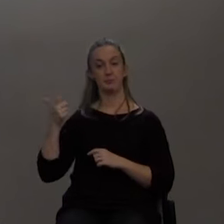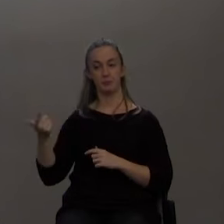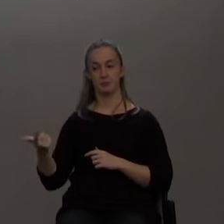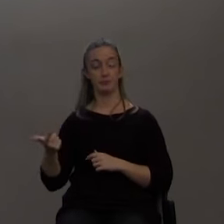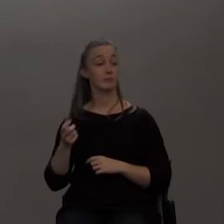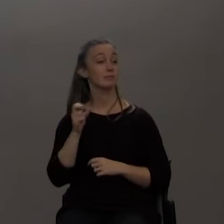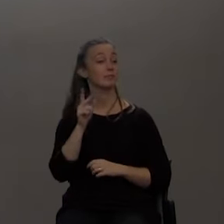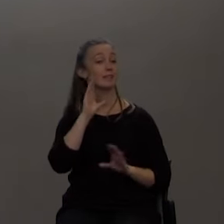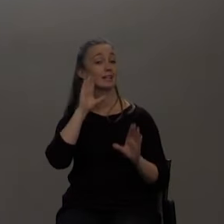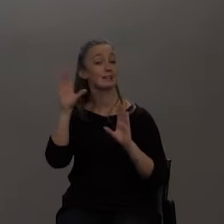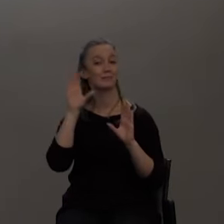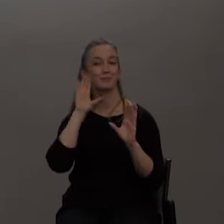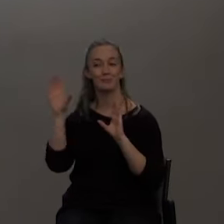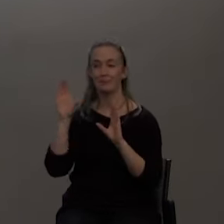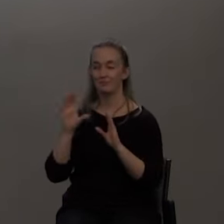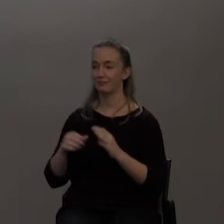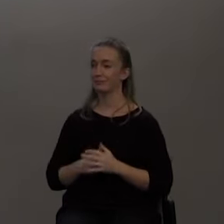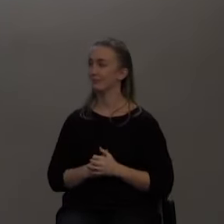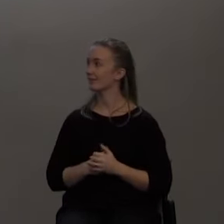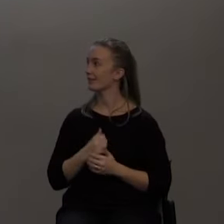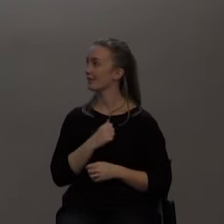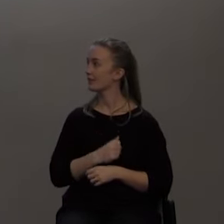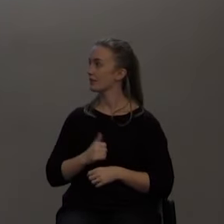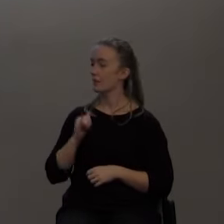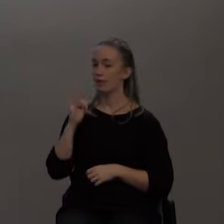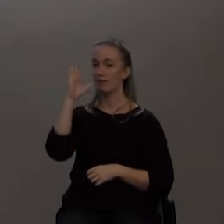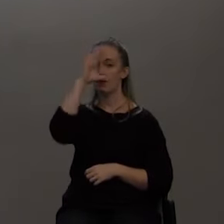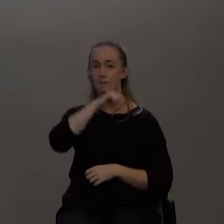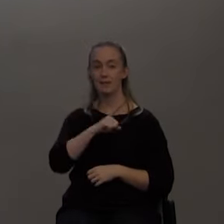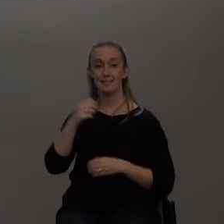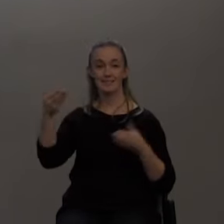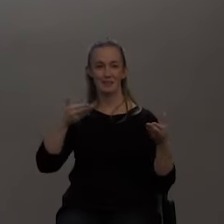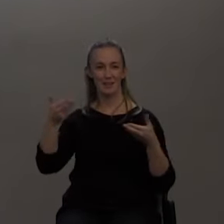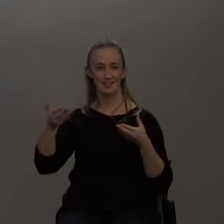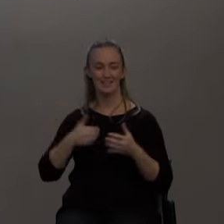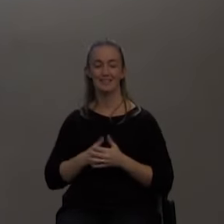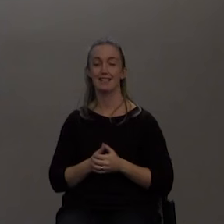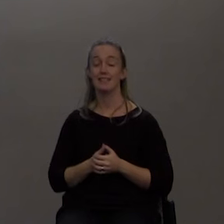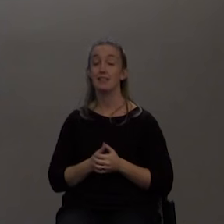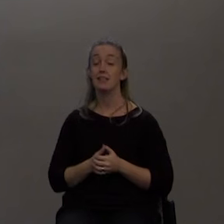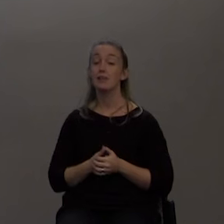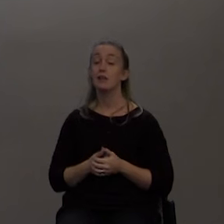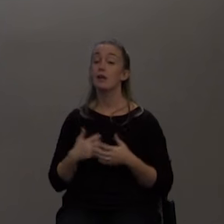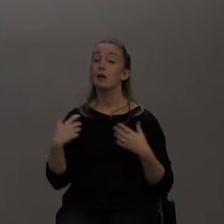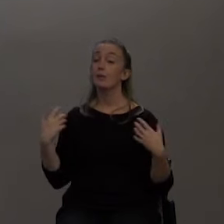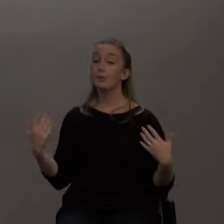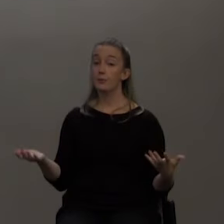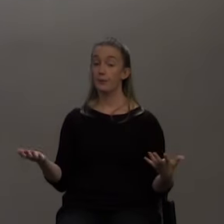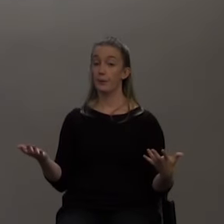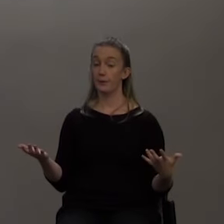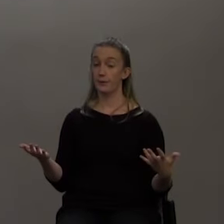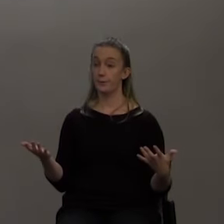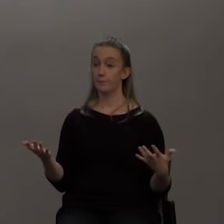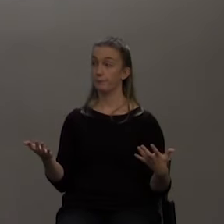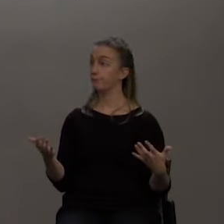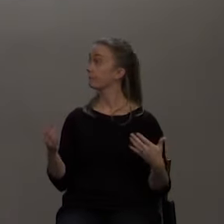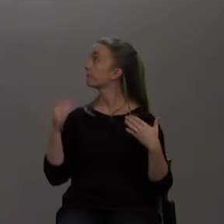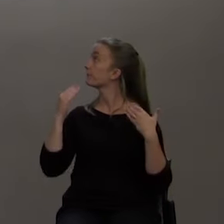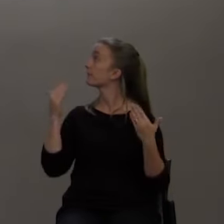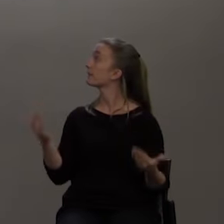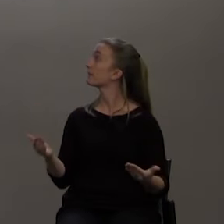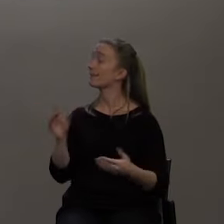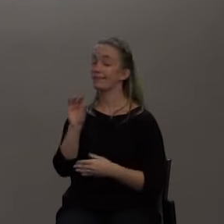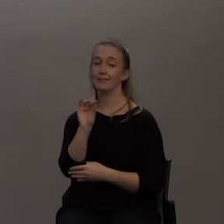All right, good evening. Hello, everybody. Hello. Sorry if I missed the introductions. All right, so let's move right